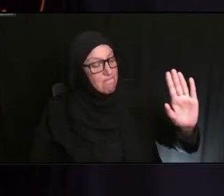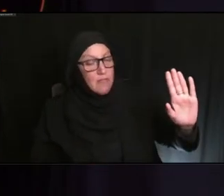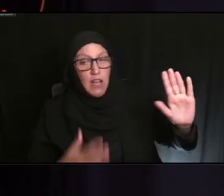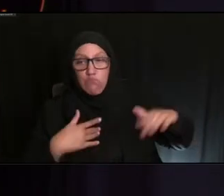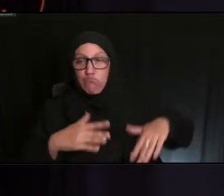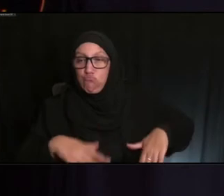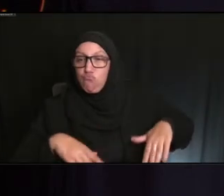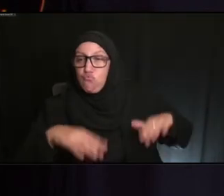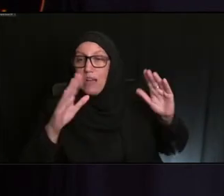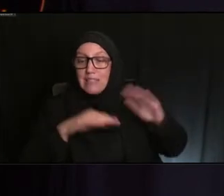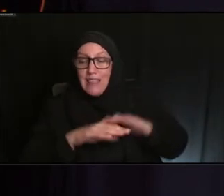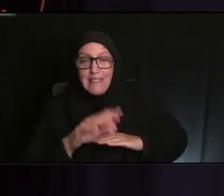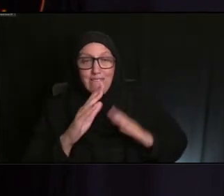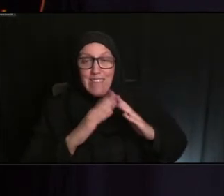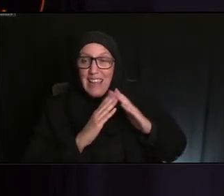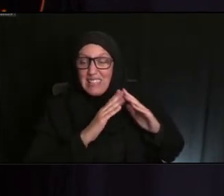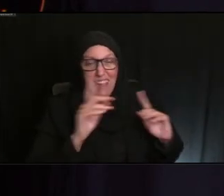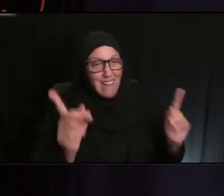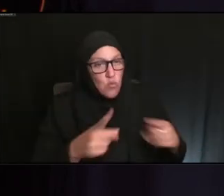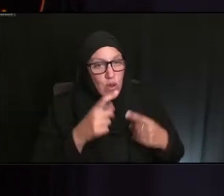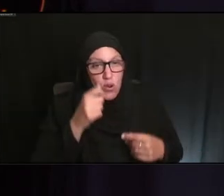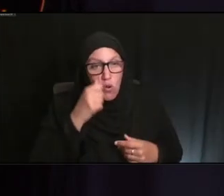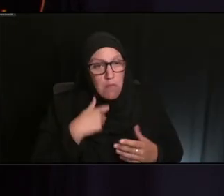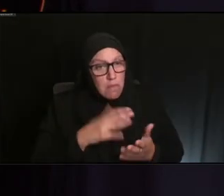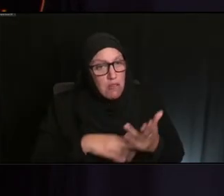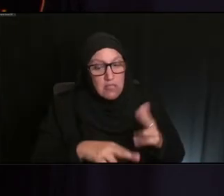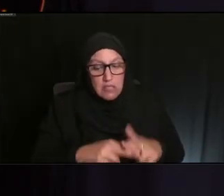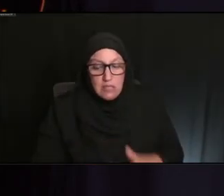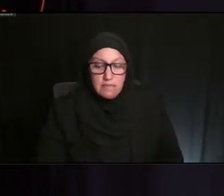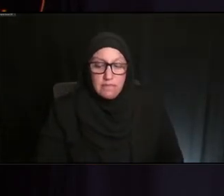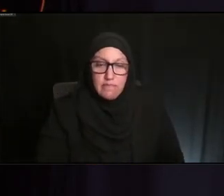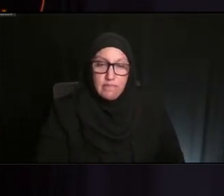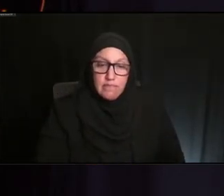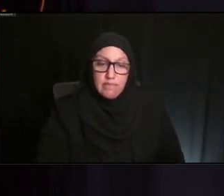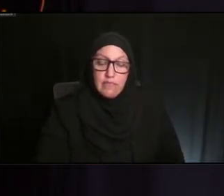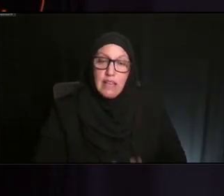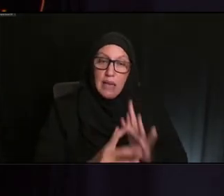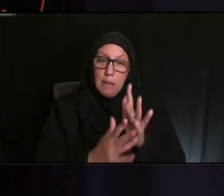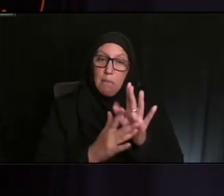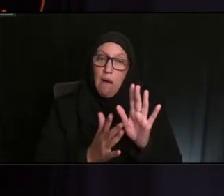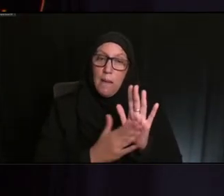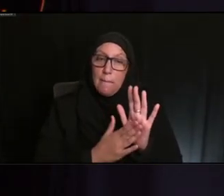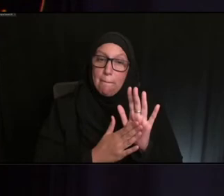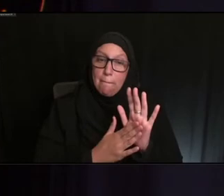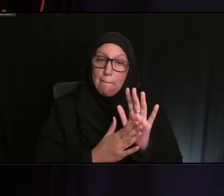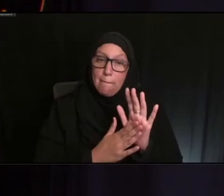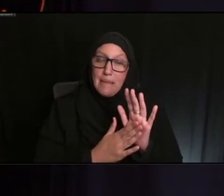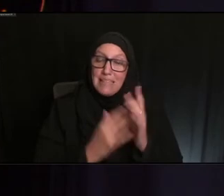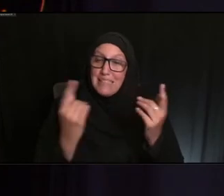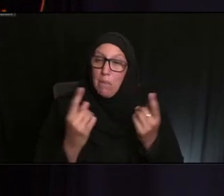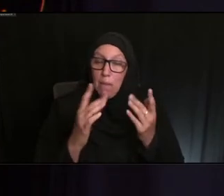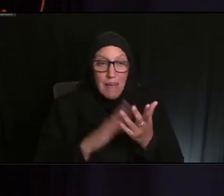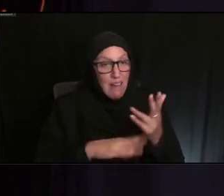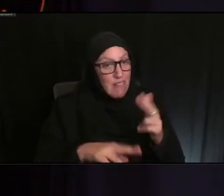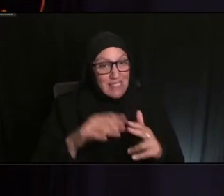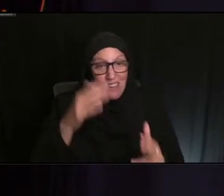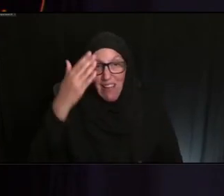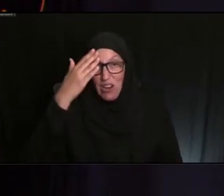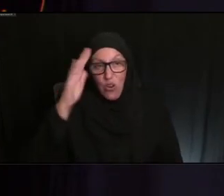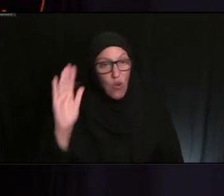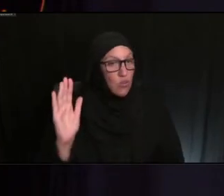ask. Everyone knows my parents. The Imam is someone whose parents are unknown because his parents are